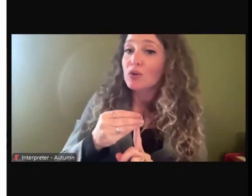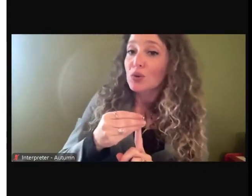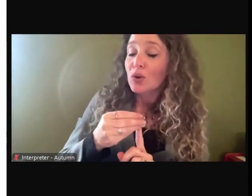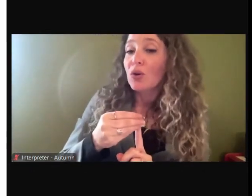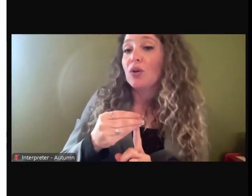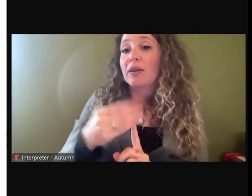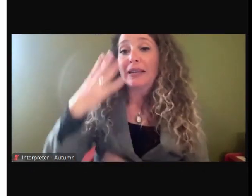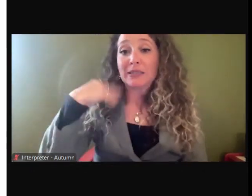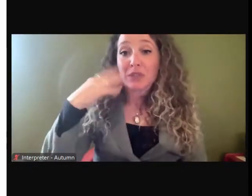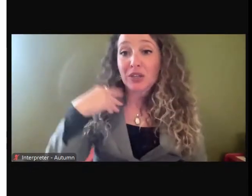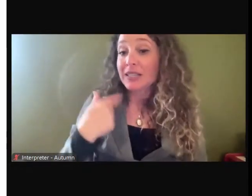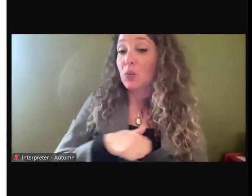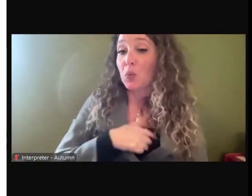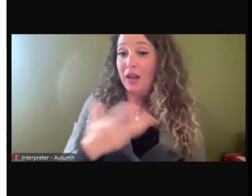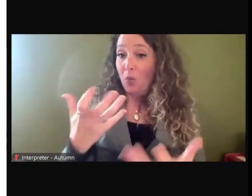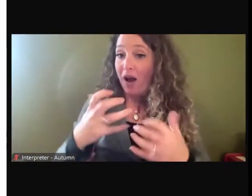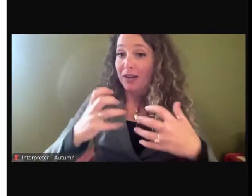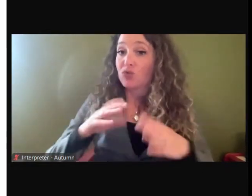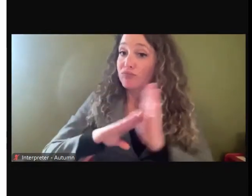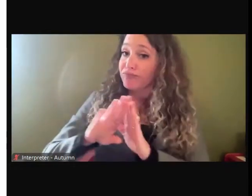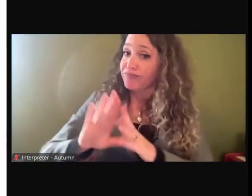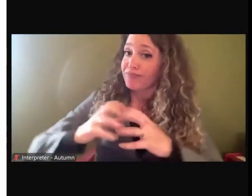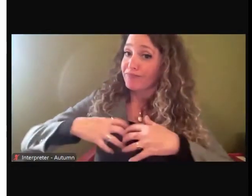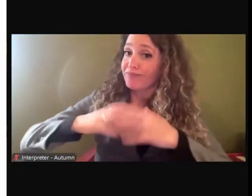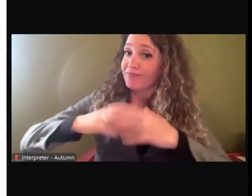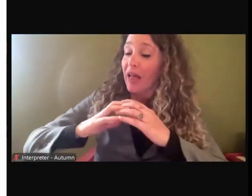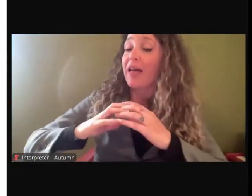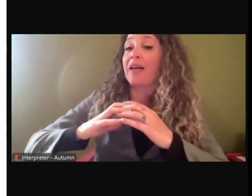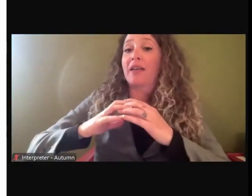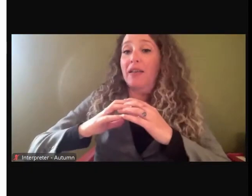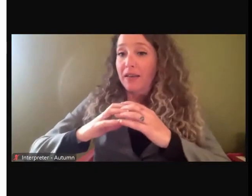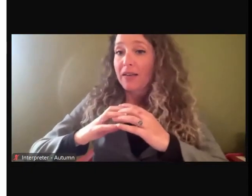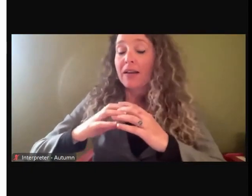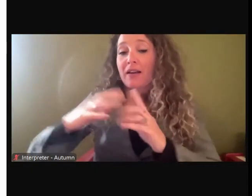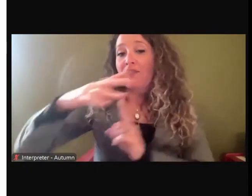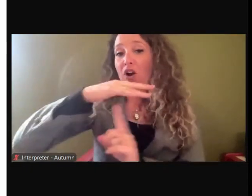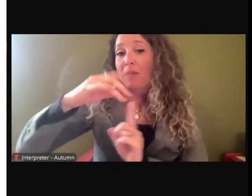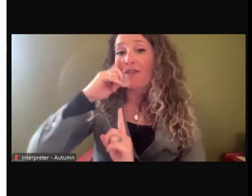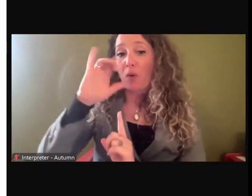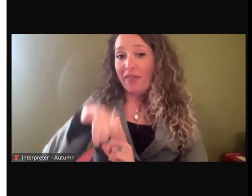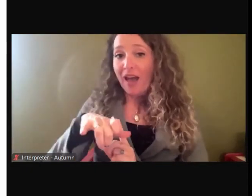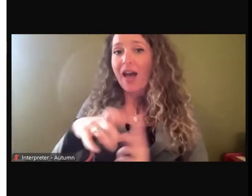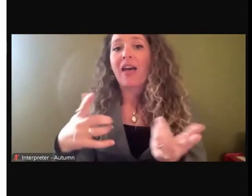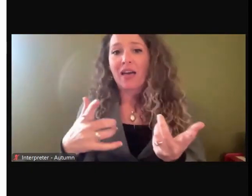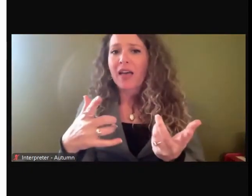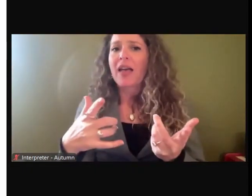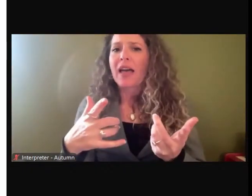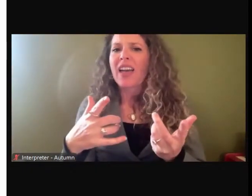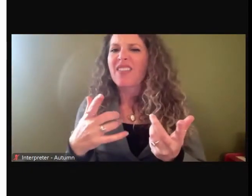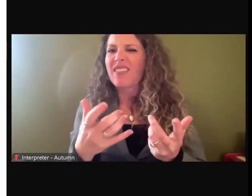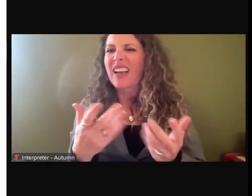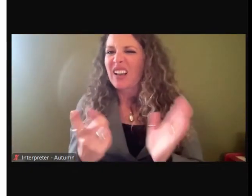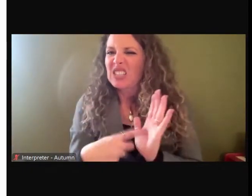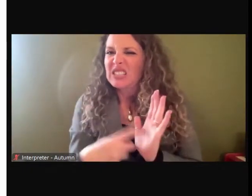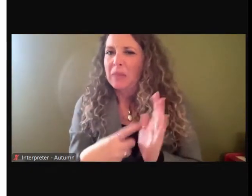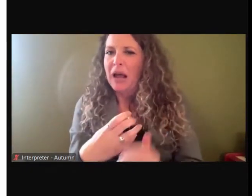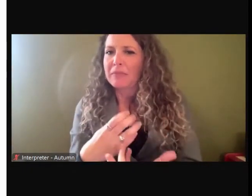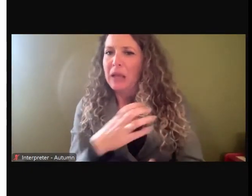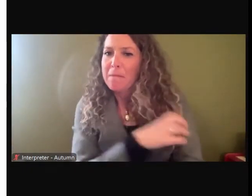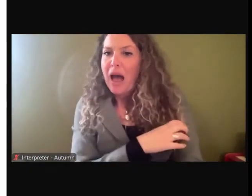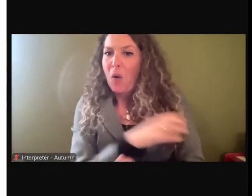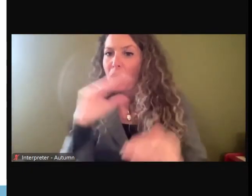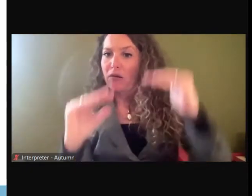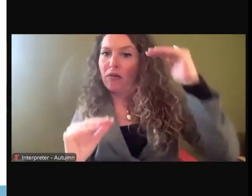to make a space for that. And we also talk openly about power dynamics in mentorship relationships that can unfortunately silence